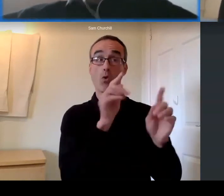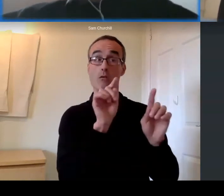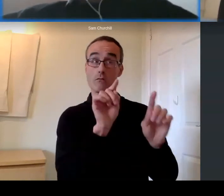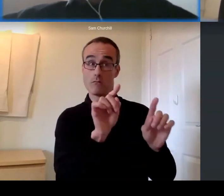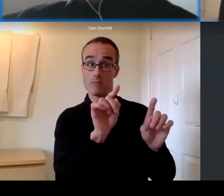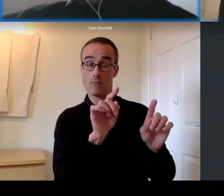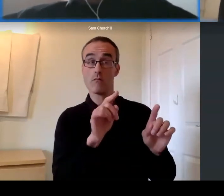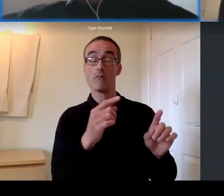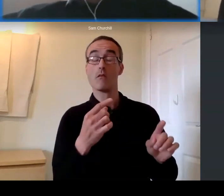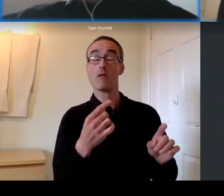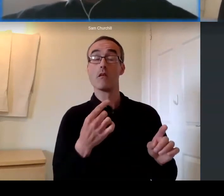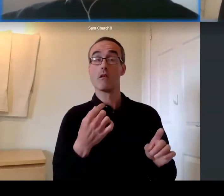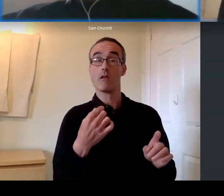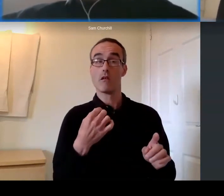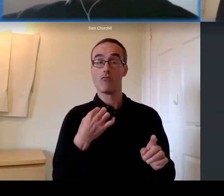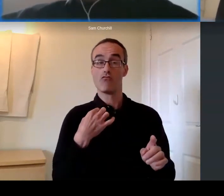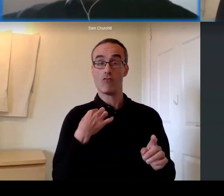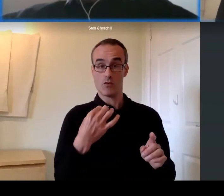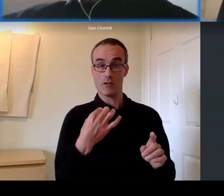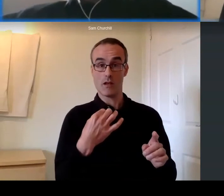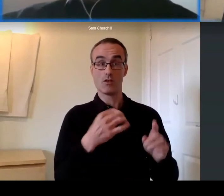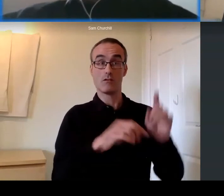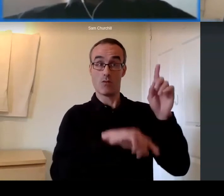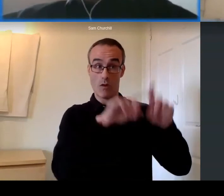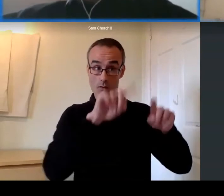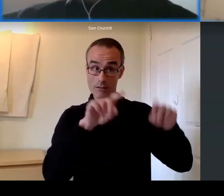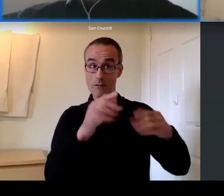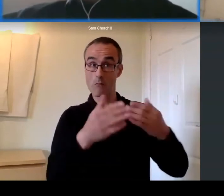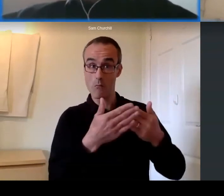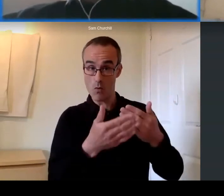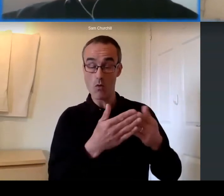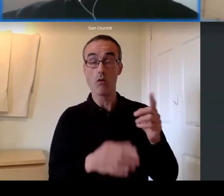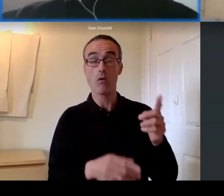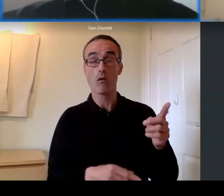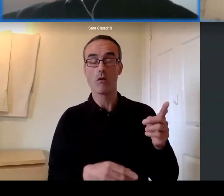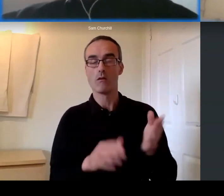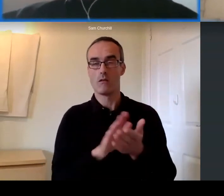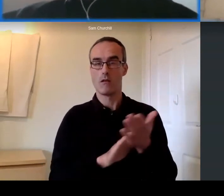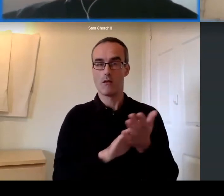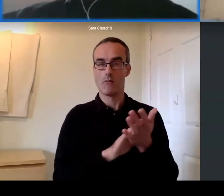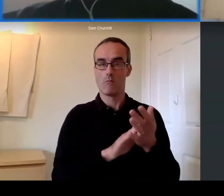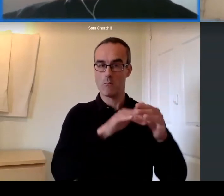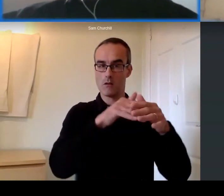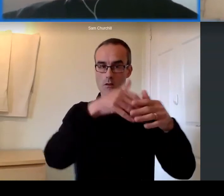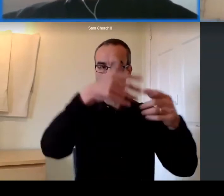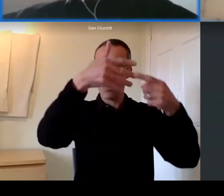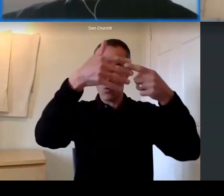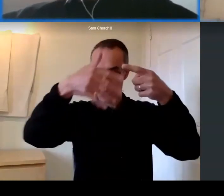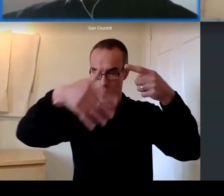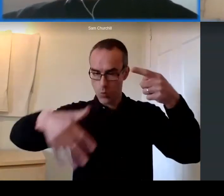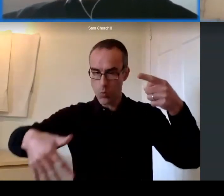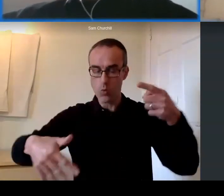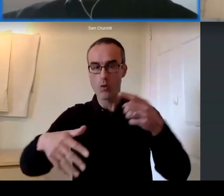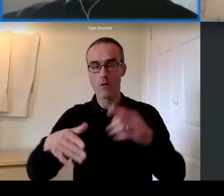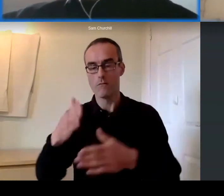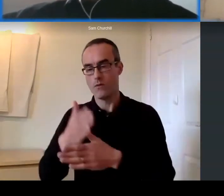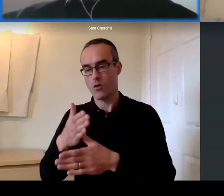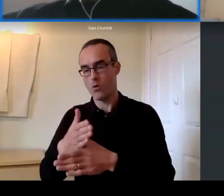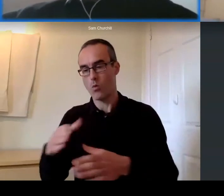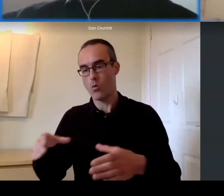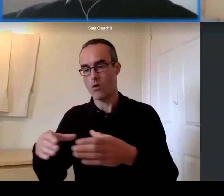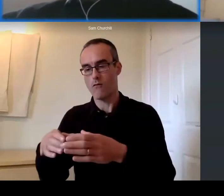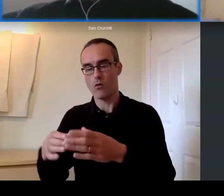informed intervention. Mm. And until you get that diversity, I mean, it's in terms of gender, it's getting better, but